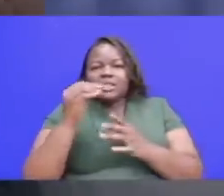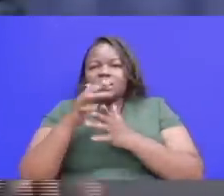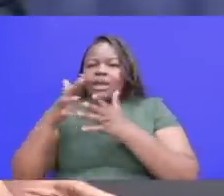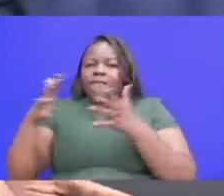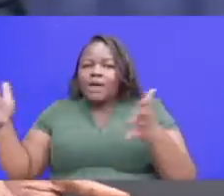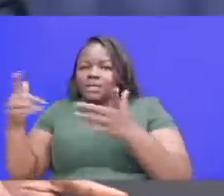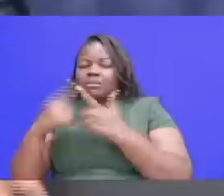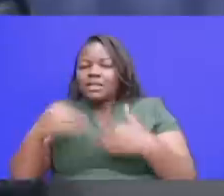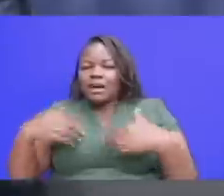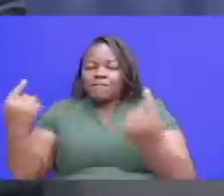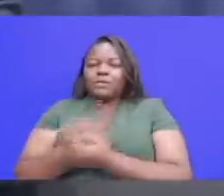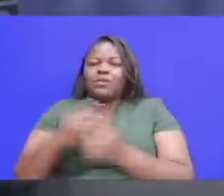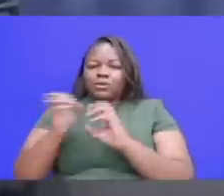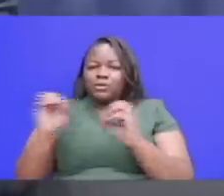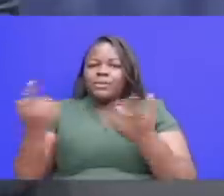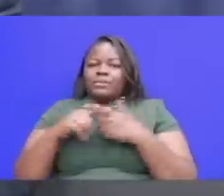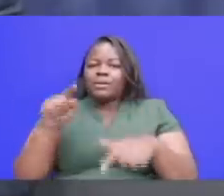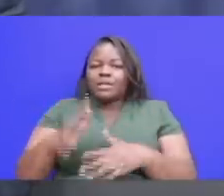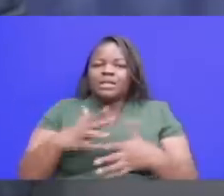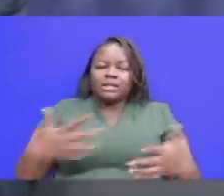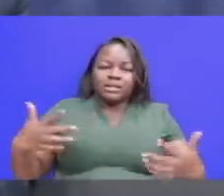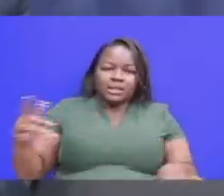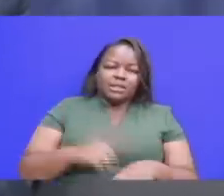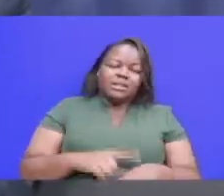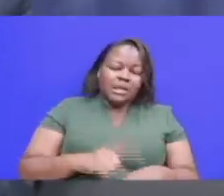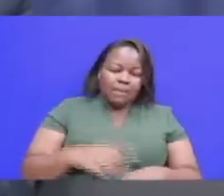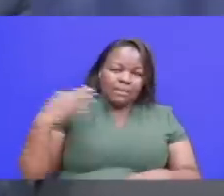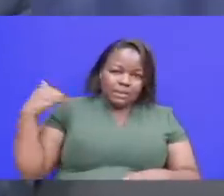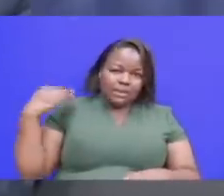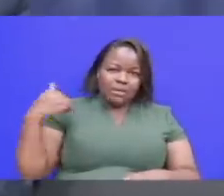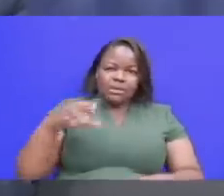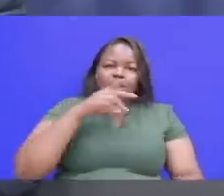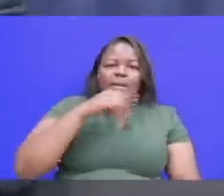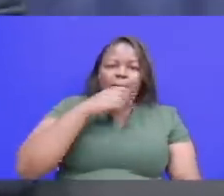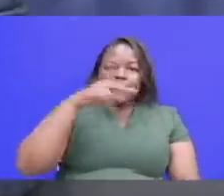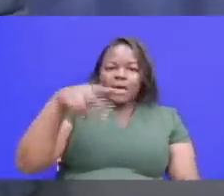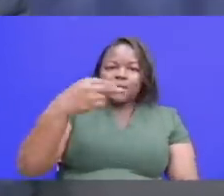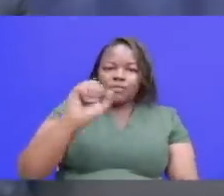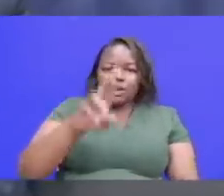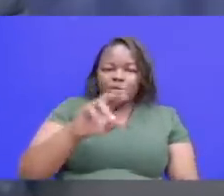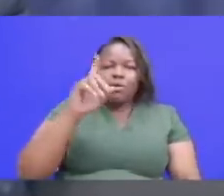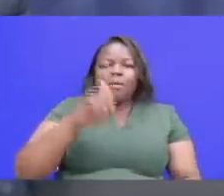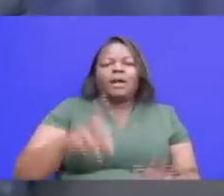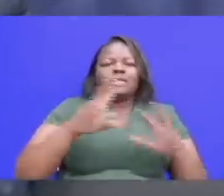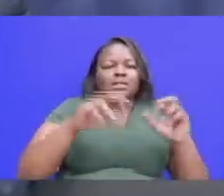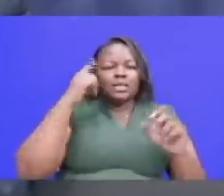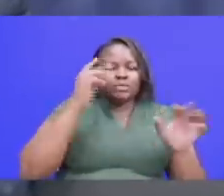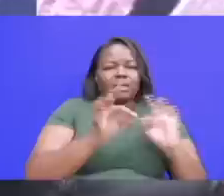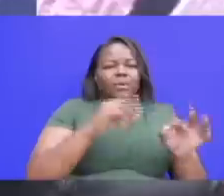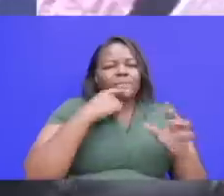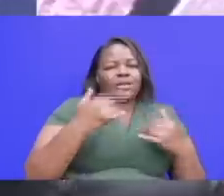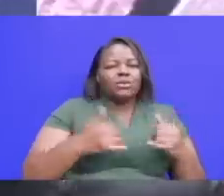no difference. When this thing disturbed Pharaoh, he had to look for an interpreter. Maybe the lessons we learn. So because